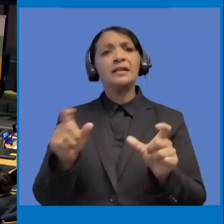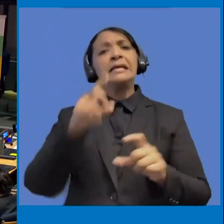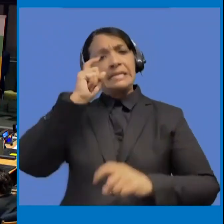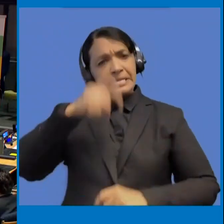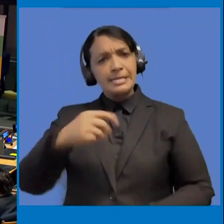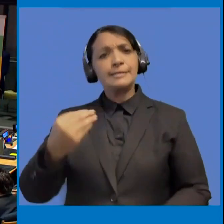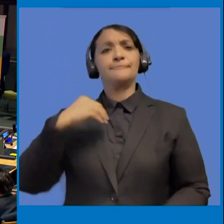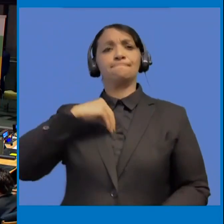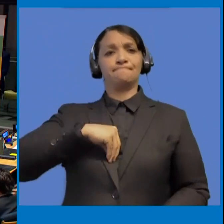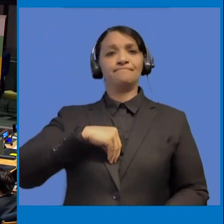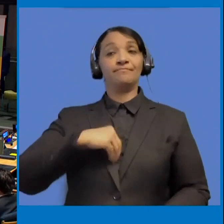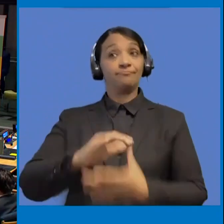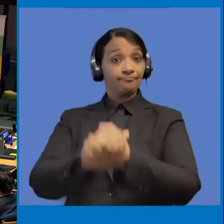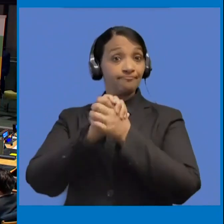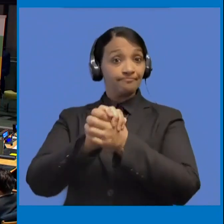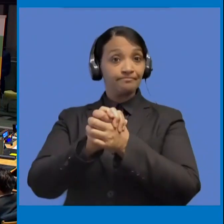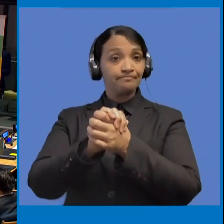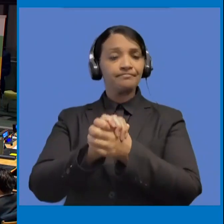you a successful meeting.